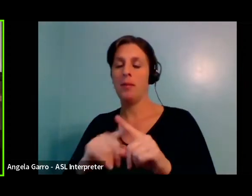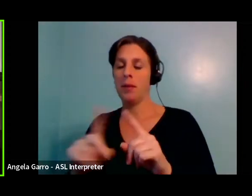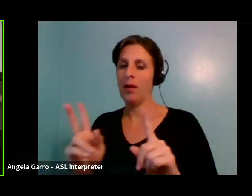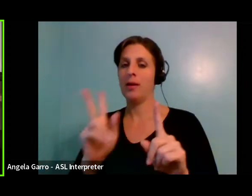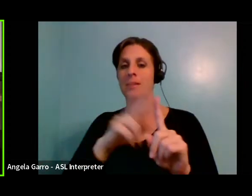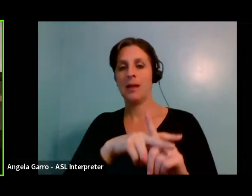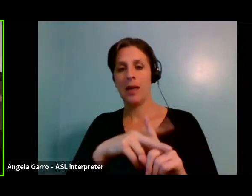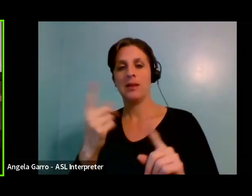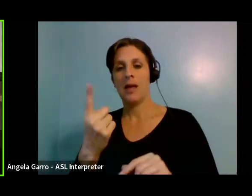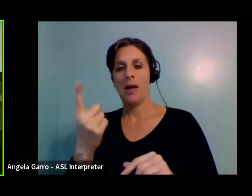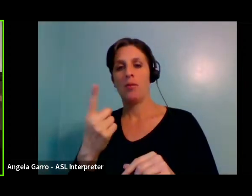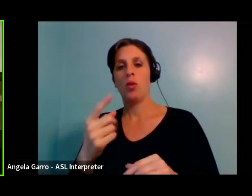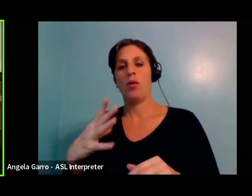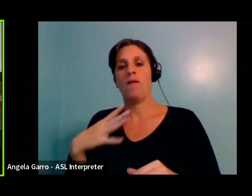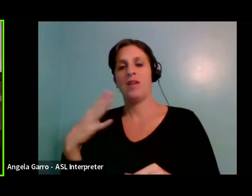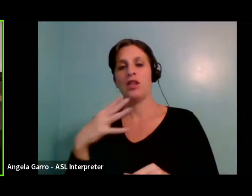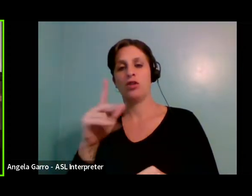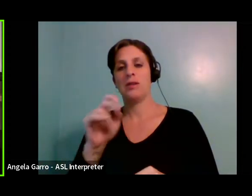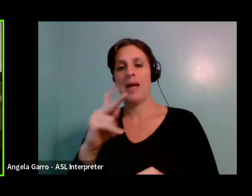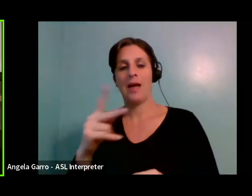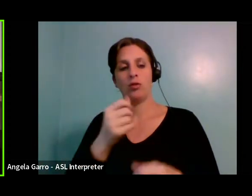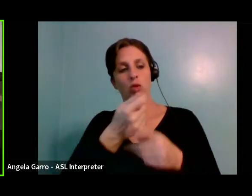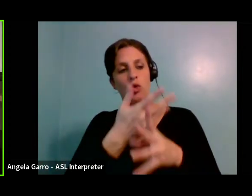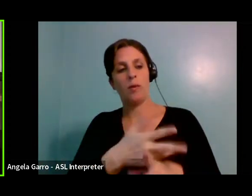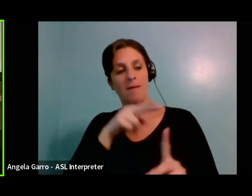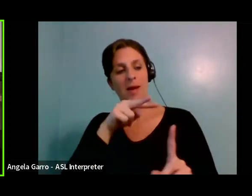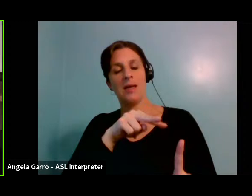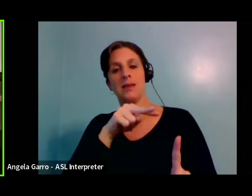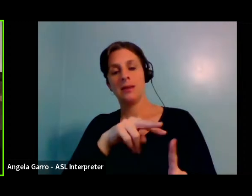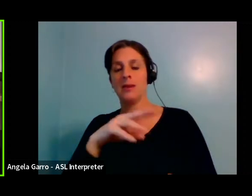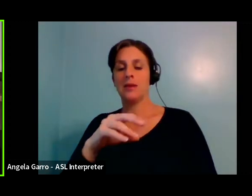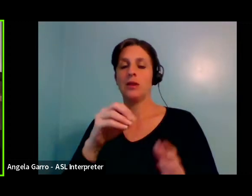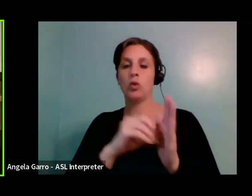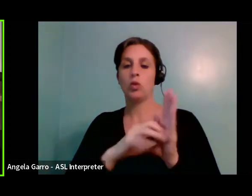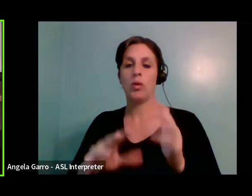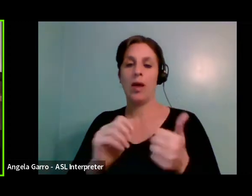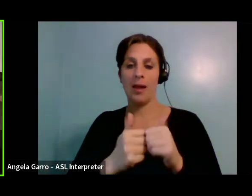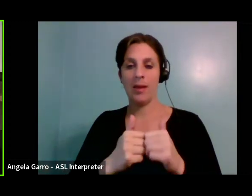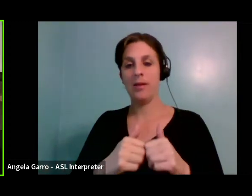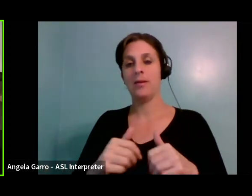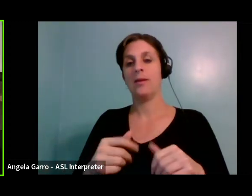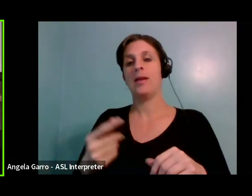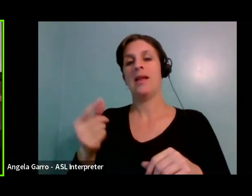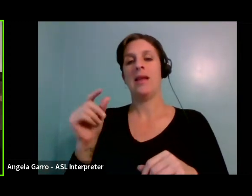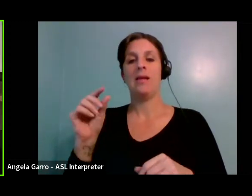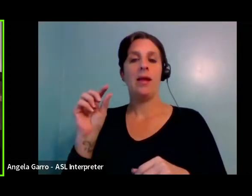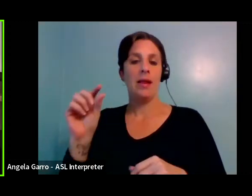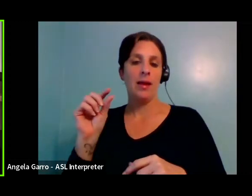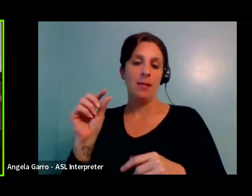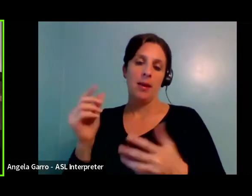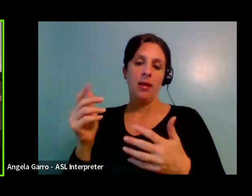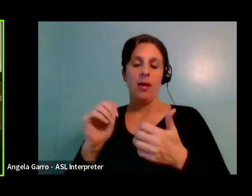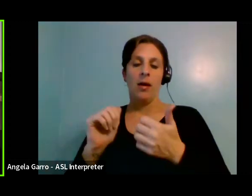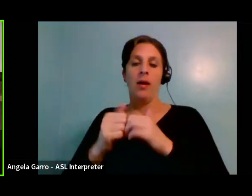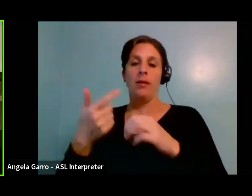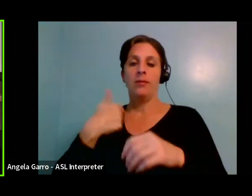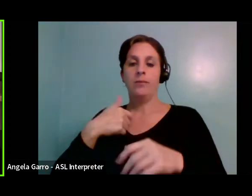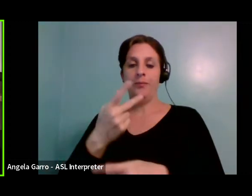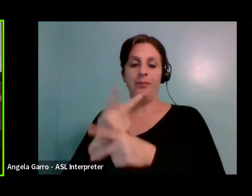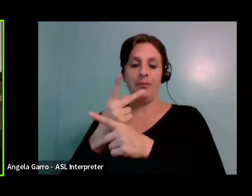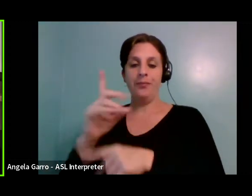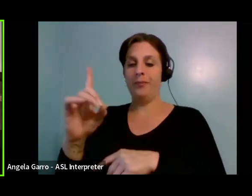official task to supervise the student athletes. A little bit about how we keep